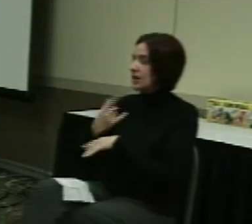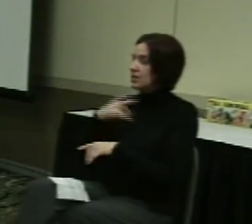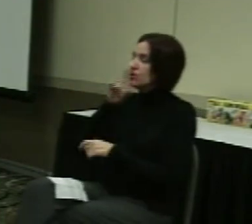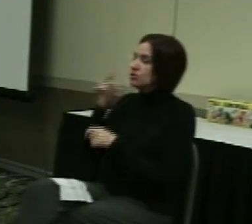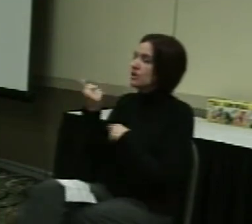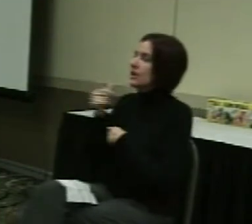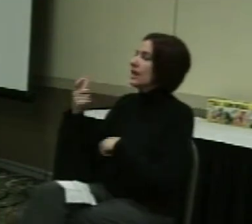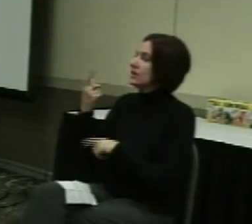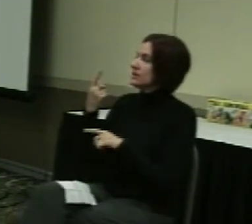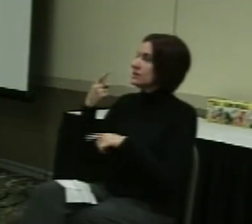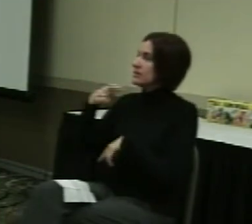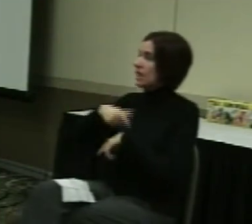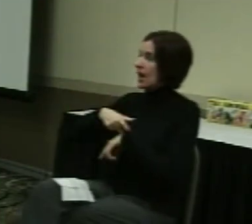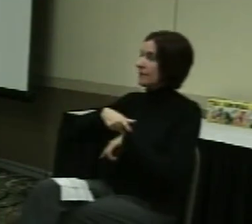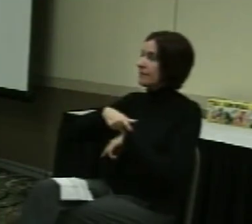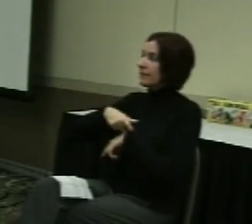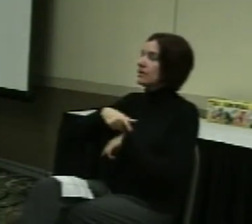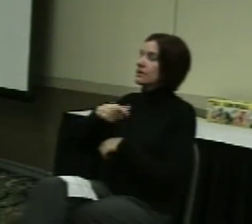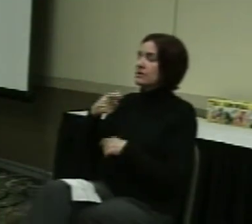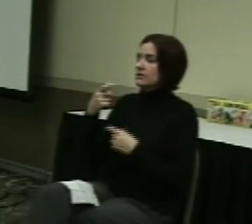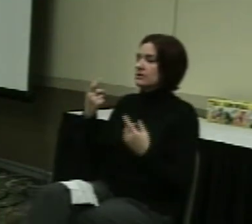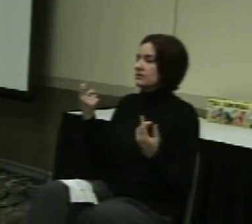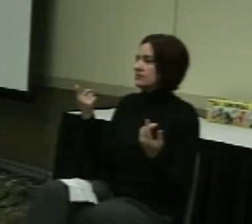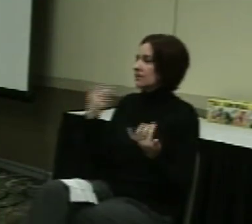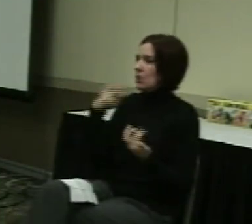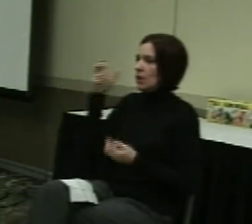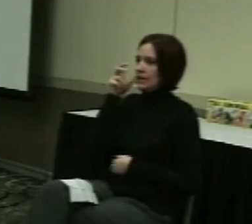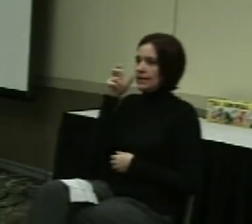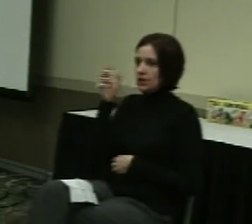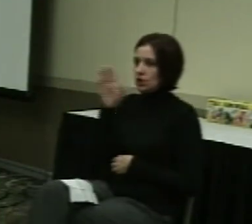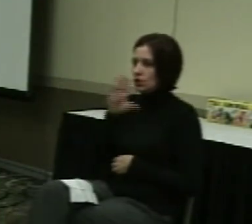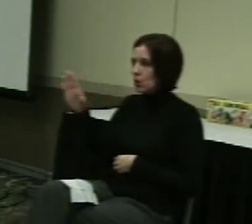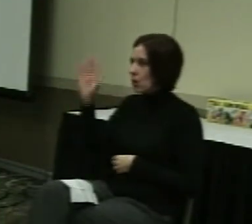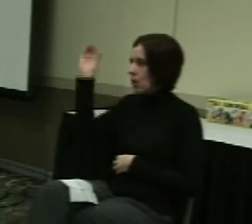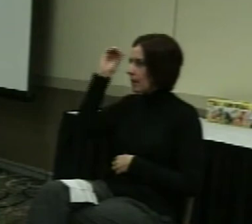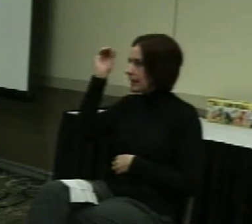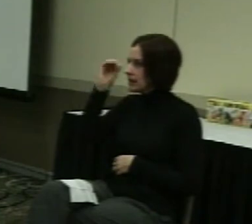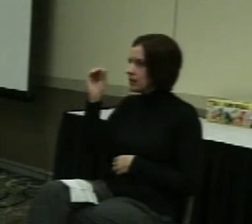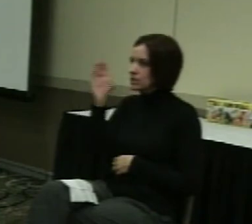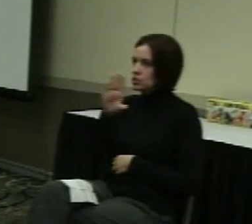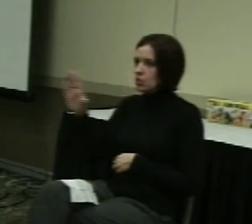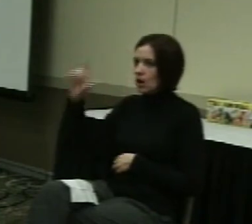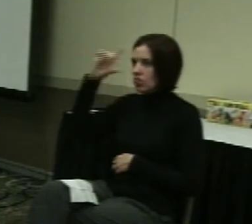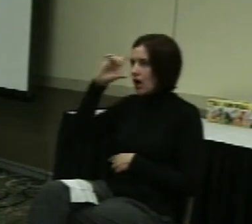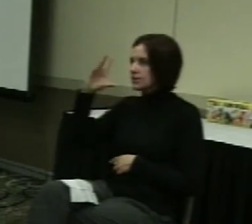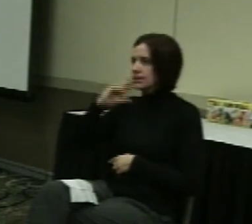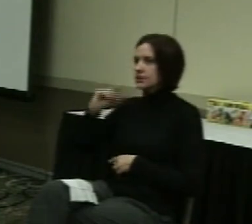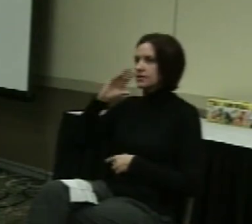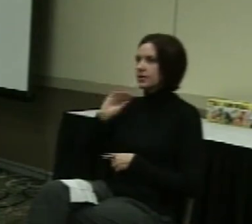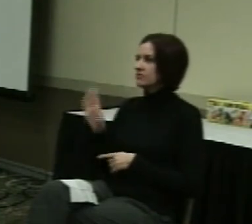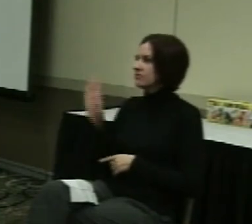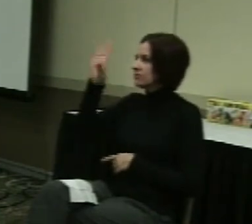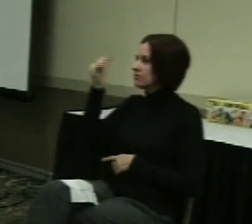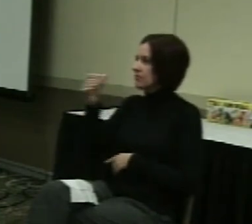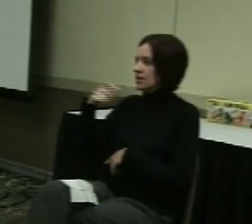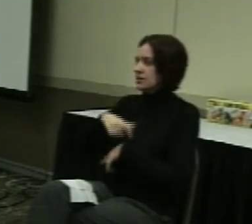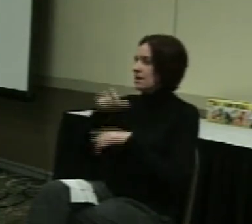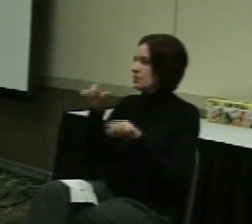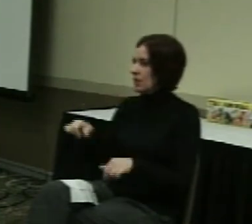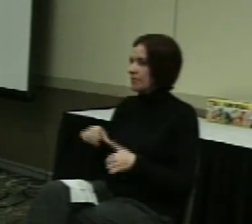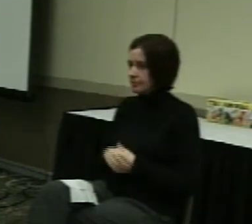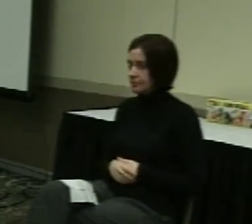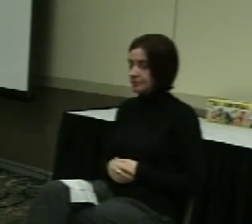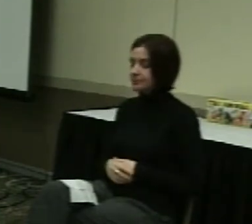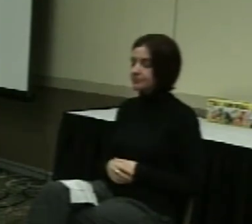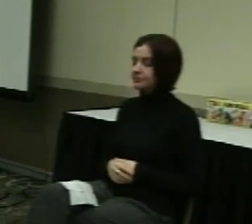point, I so want to hear your voice and raise your hand at any point at all along the way. As